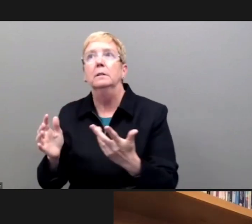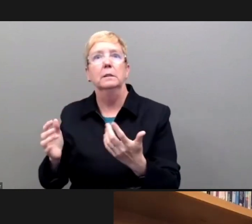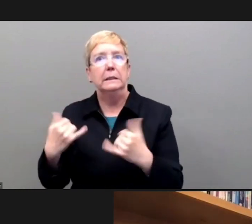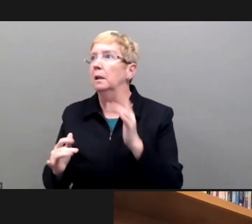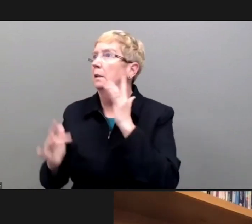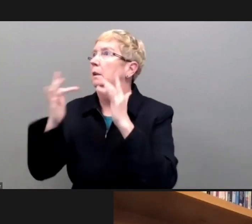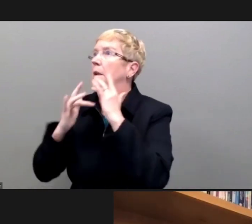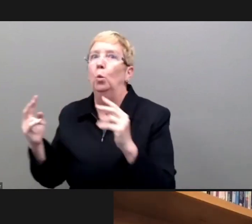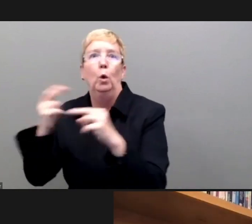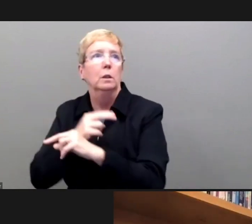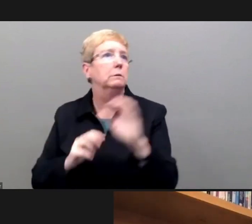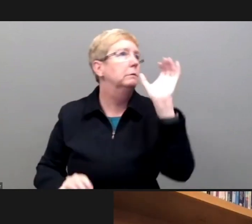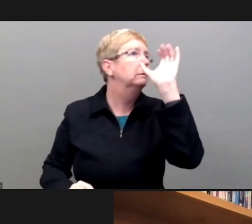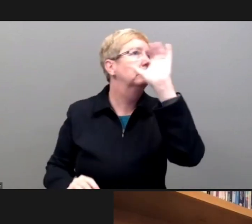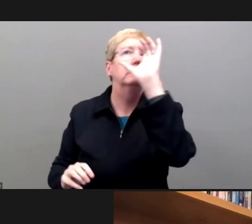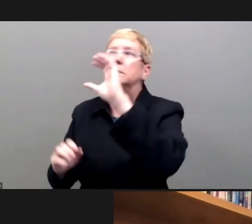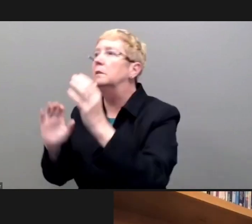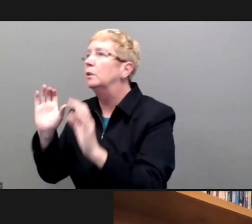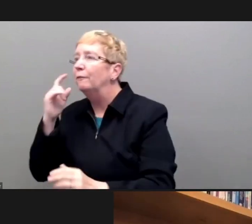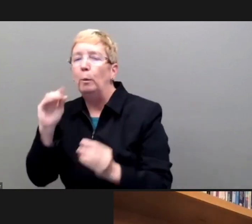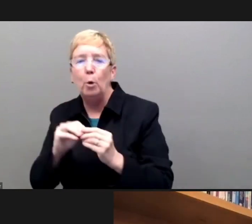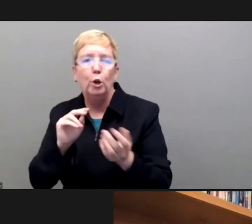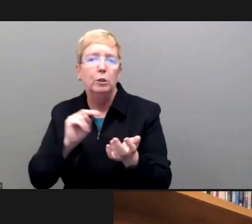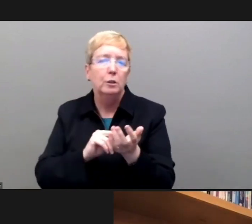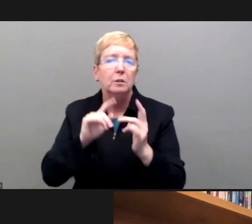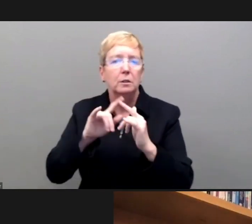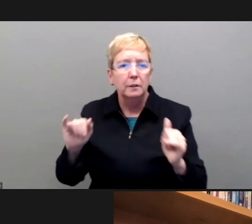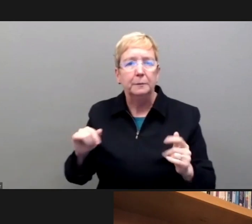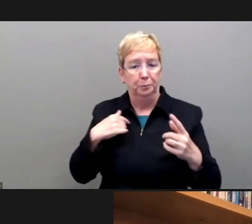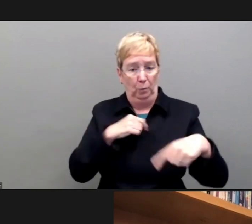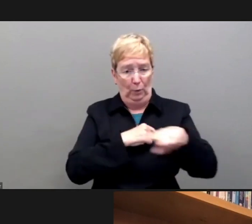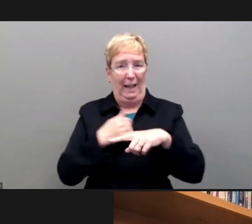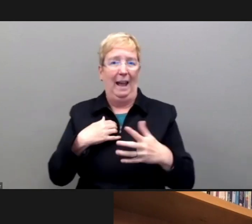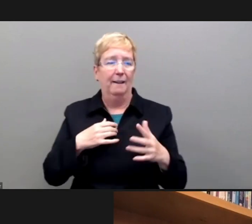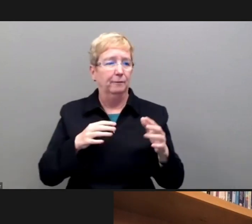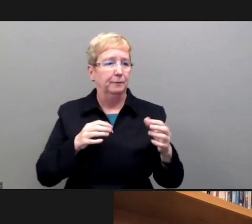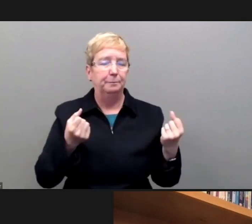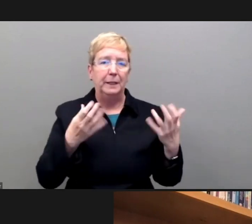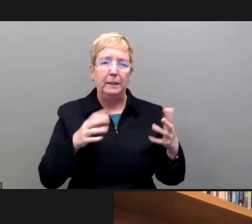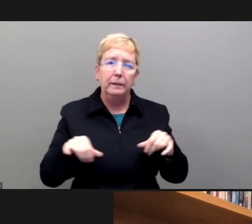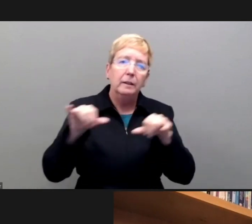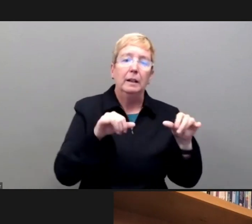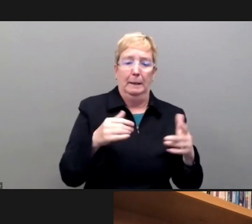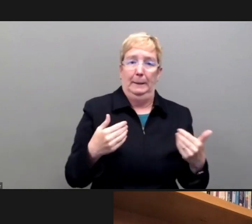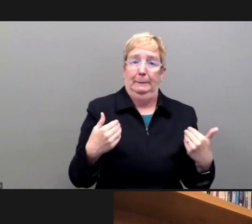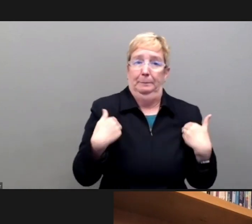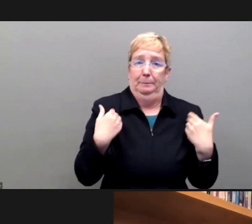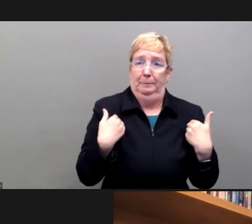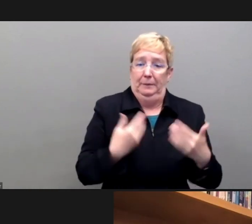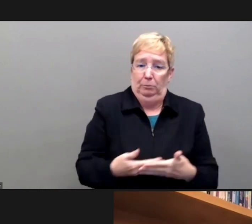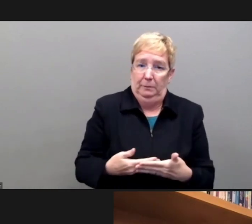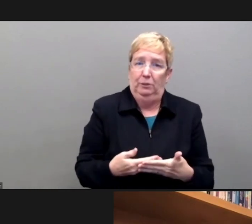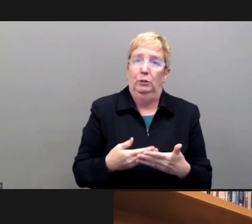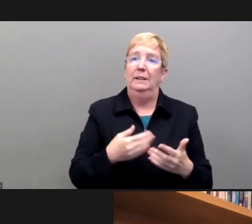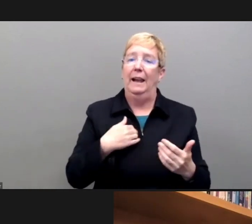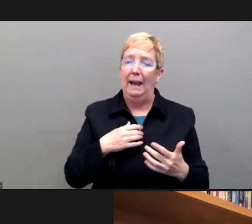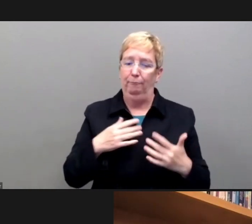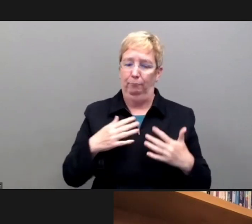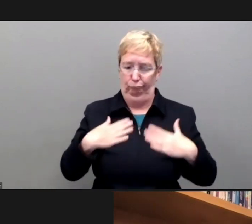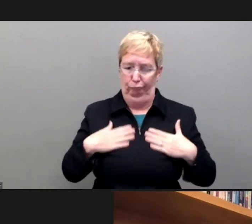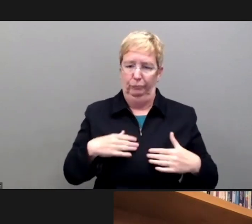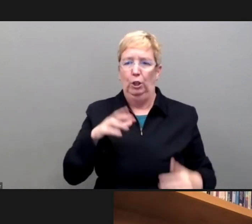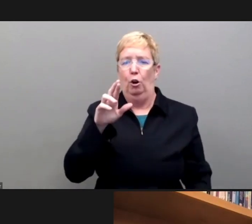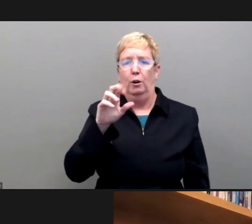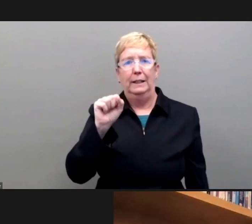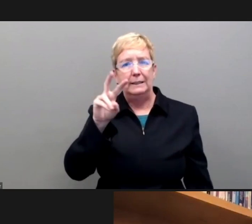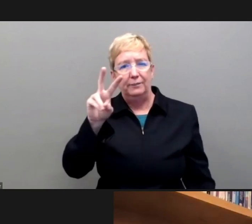conditions. We have a common respiratory illness among pediatric populations and infants, RSV,